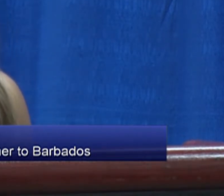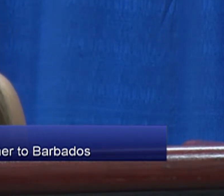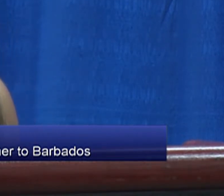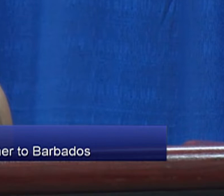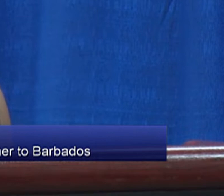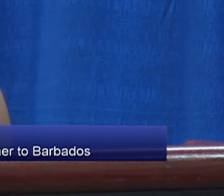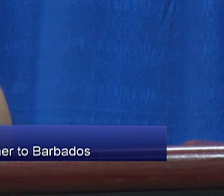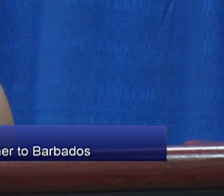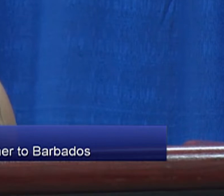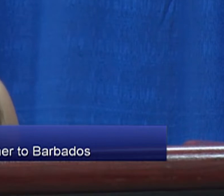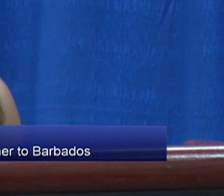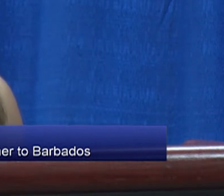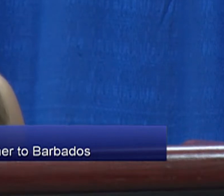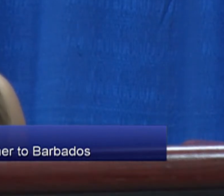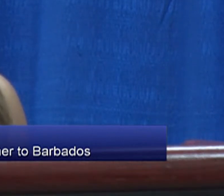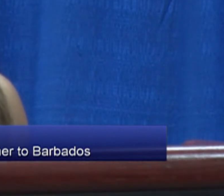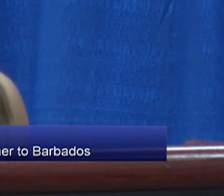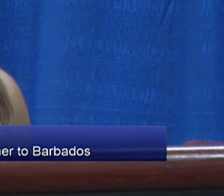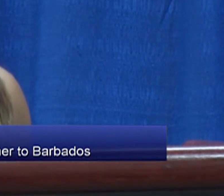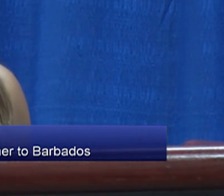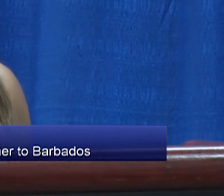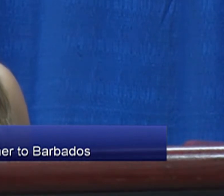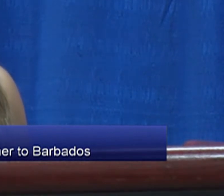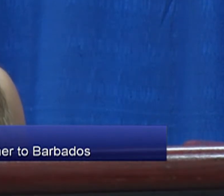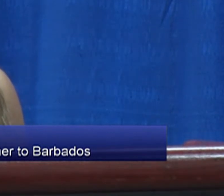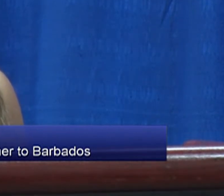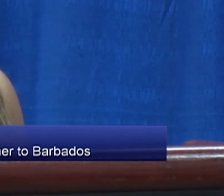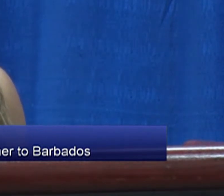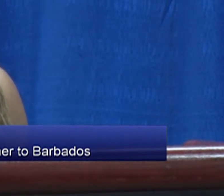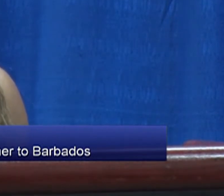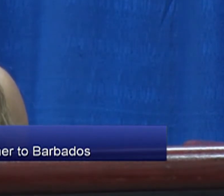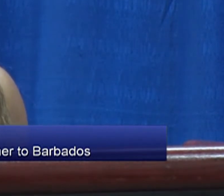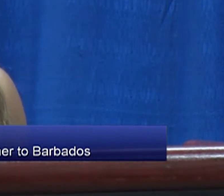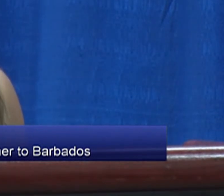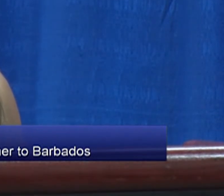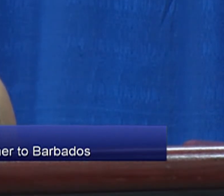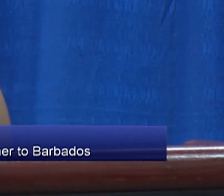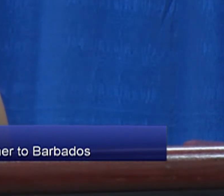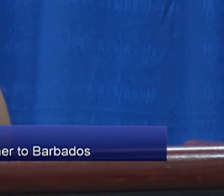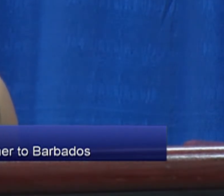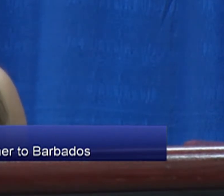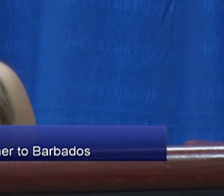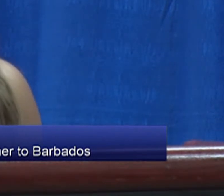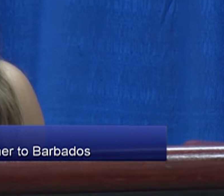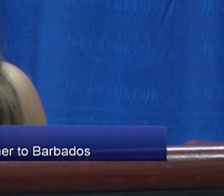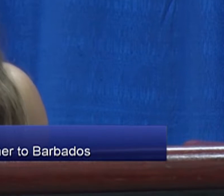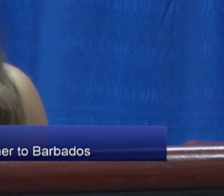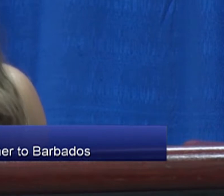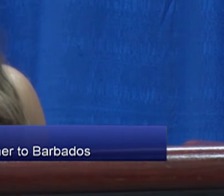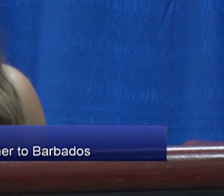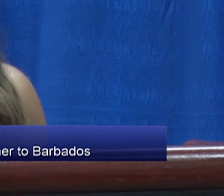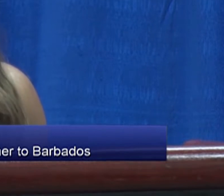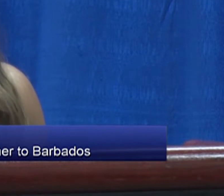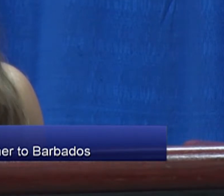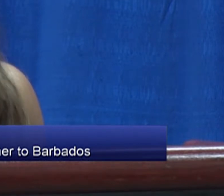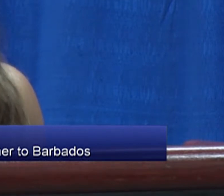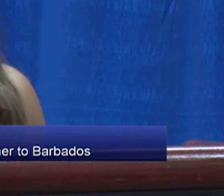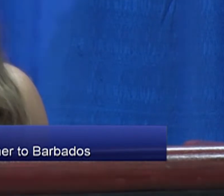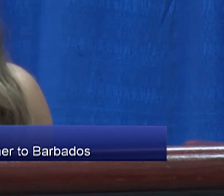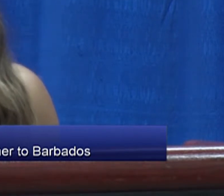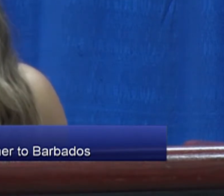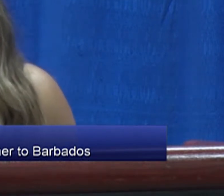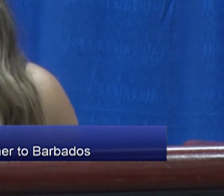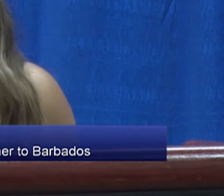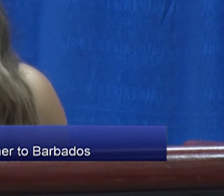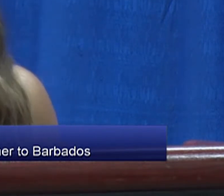women. If you want to increase economic growth, you must invest in women. And that's why today I'm